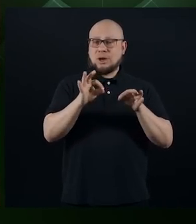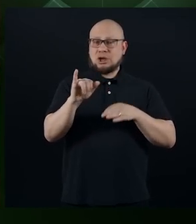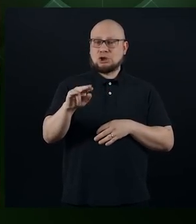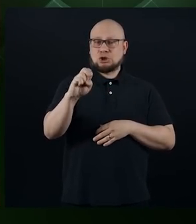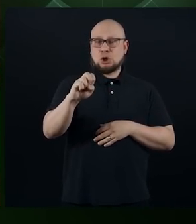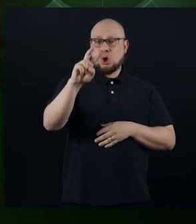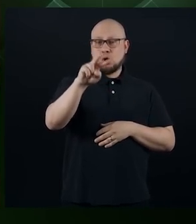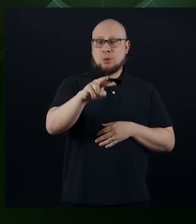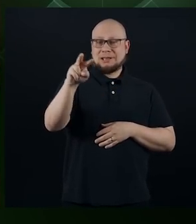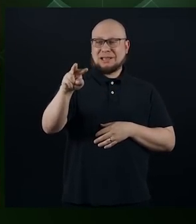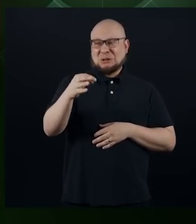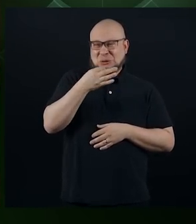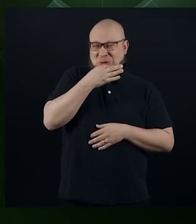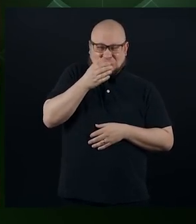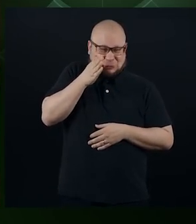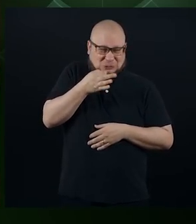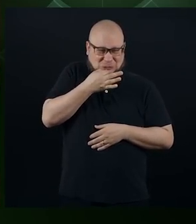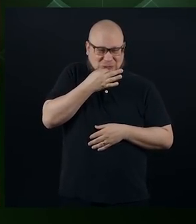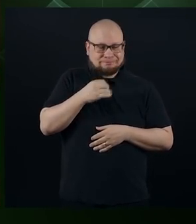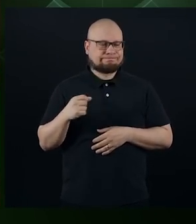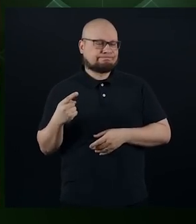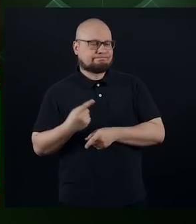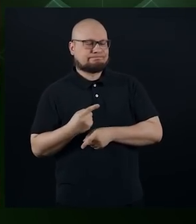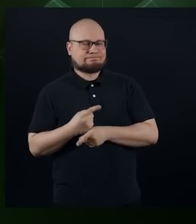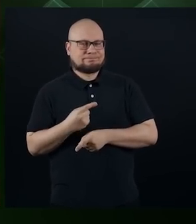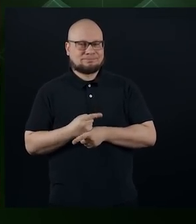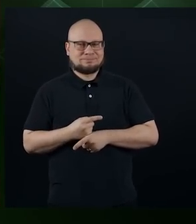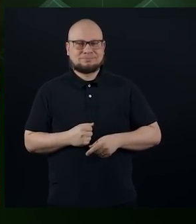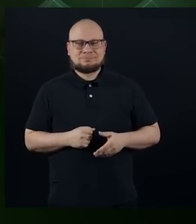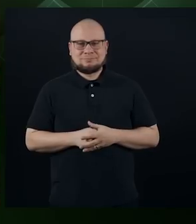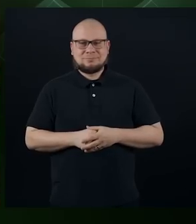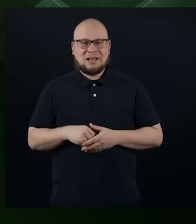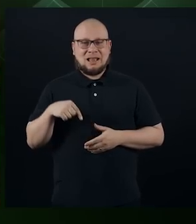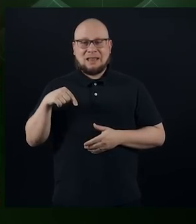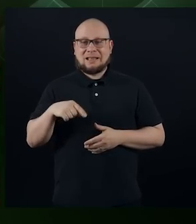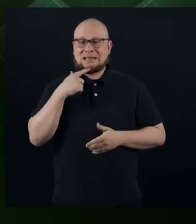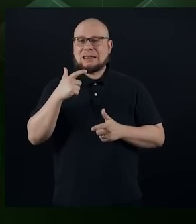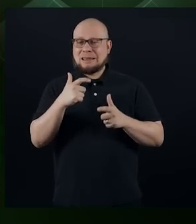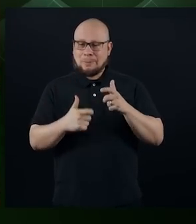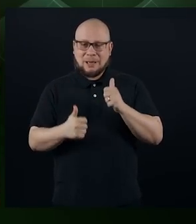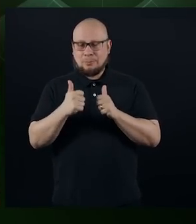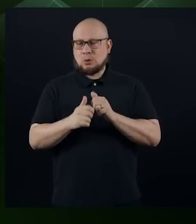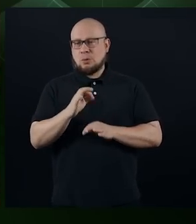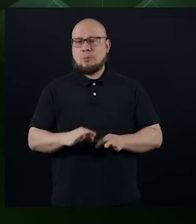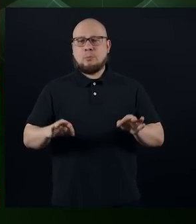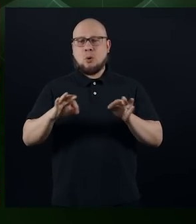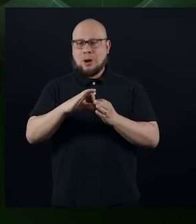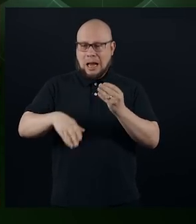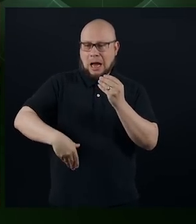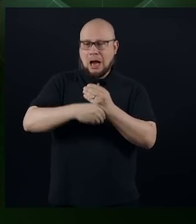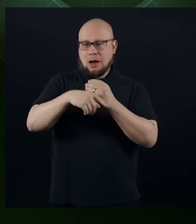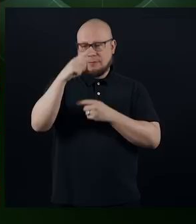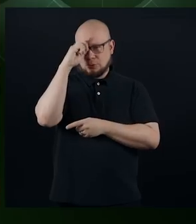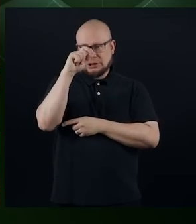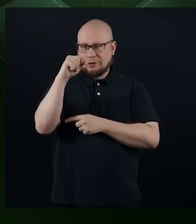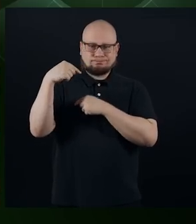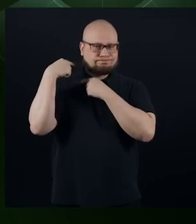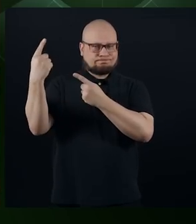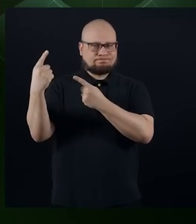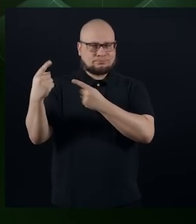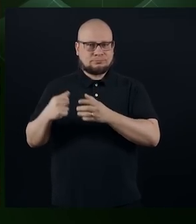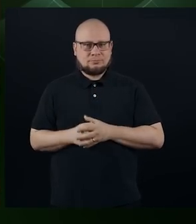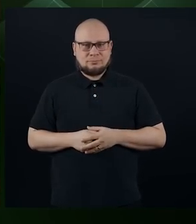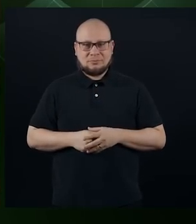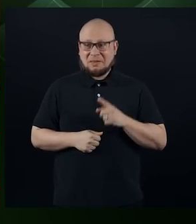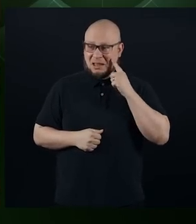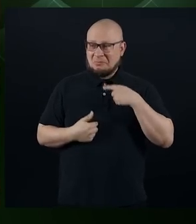June the 22nd, which is not long now. Not long at all, and this is undoubtedly the biggest, most impactful update we've ever added to Sea of Thieves. And I